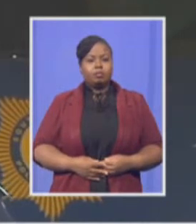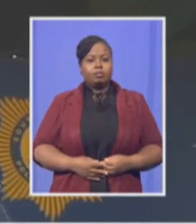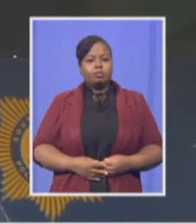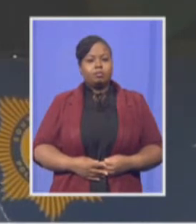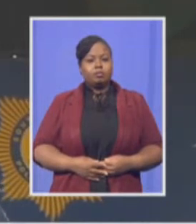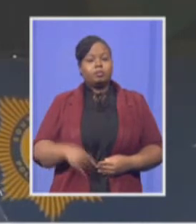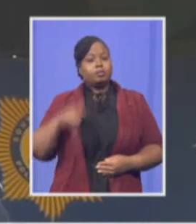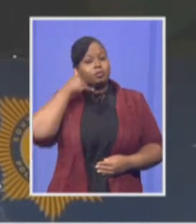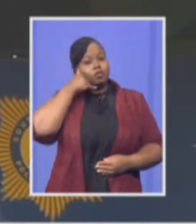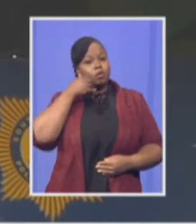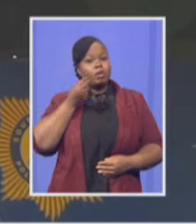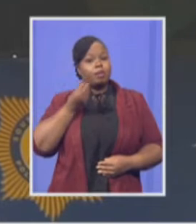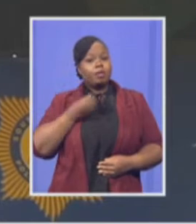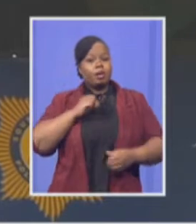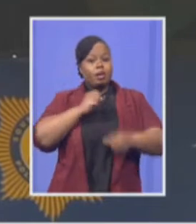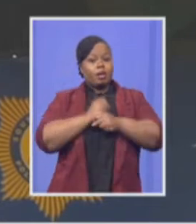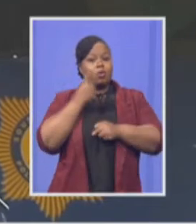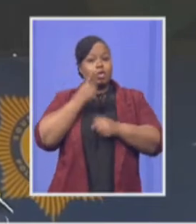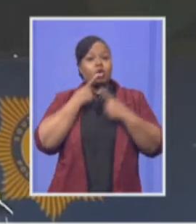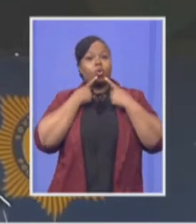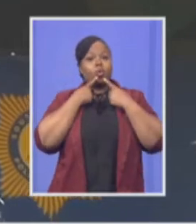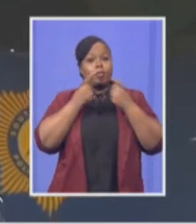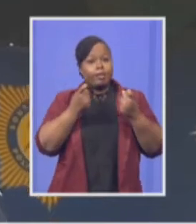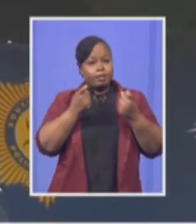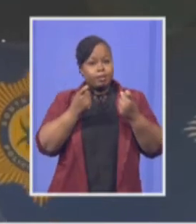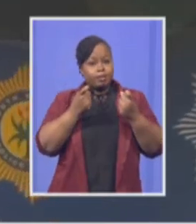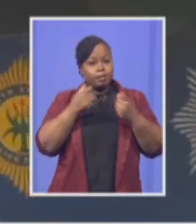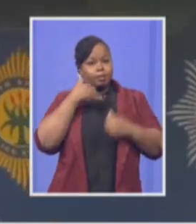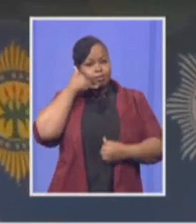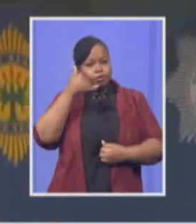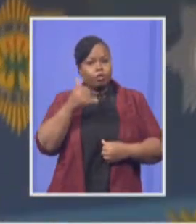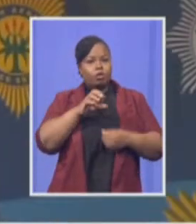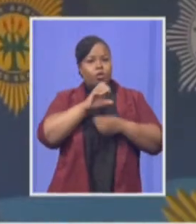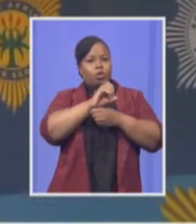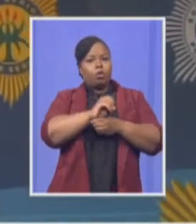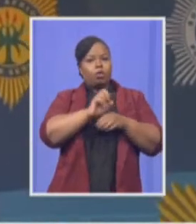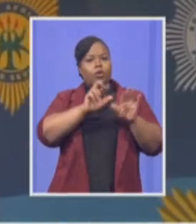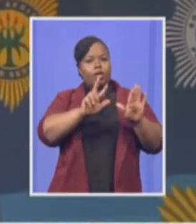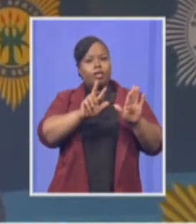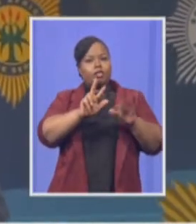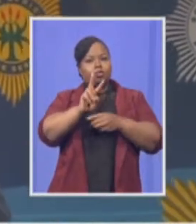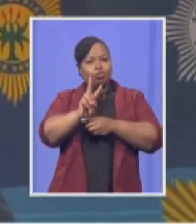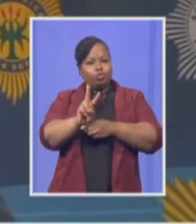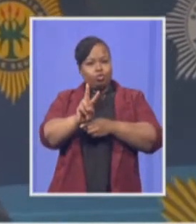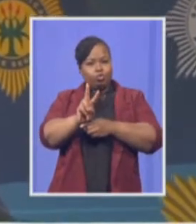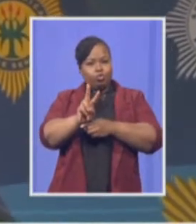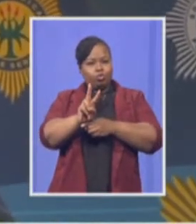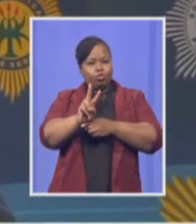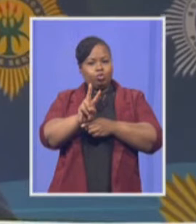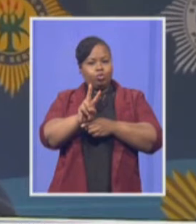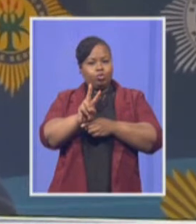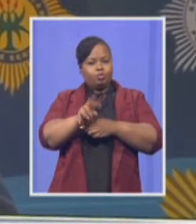Number ya rona ya Gauteng complaints line e 082.